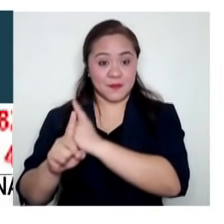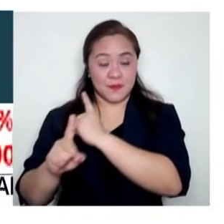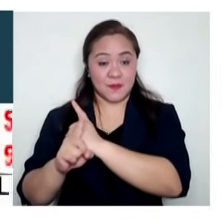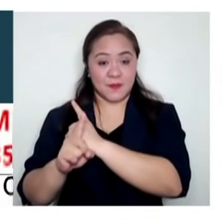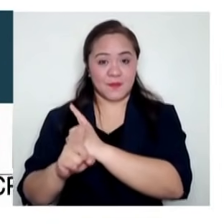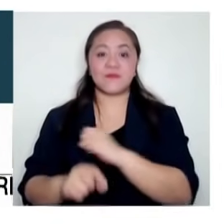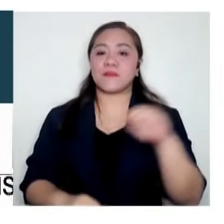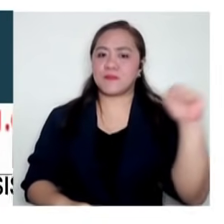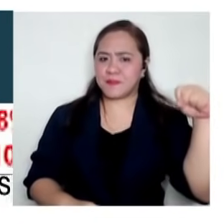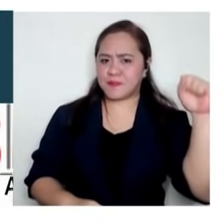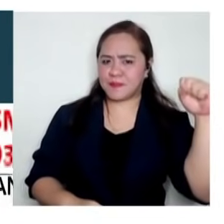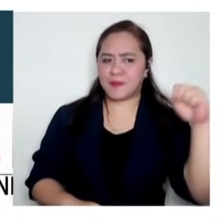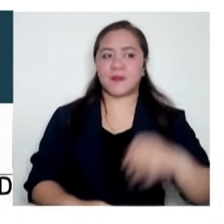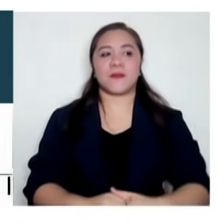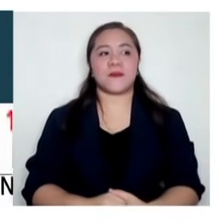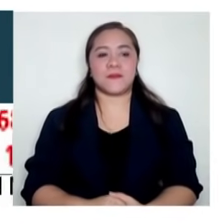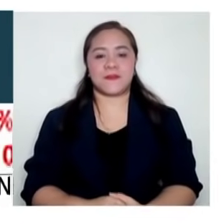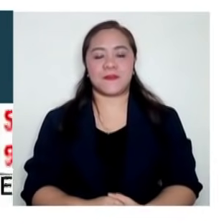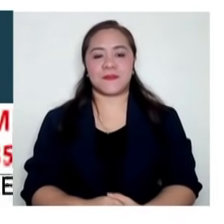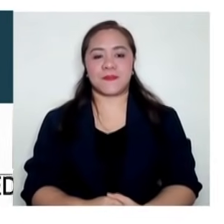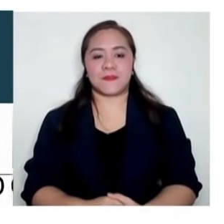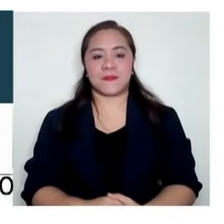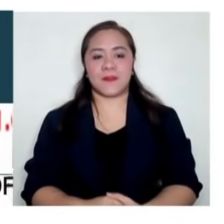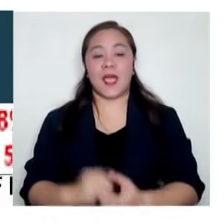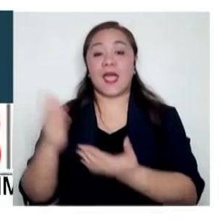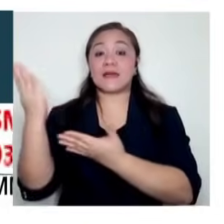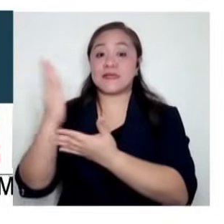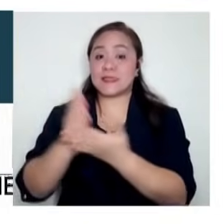Yes, ma'am. Some of them